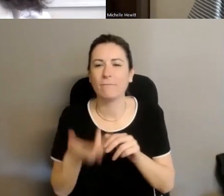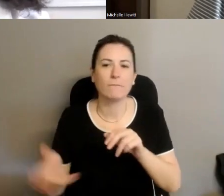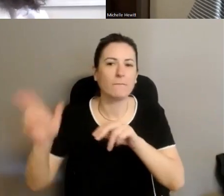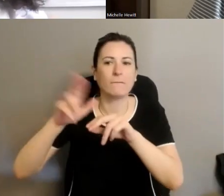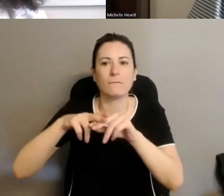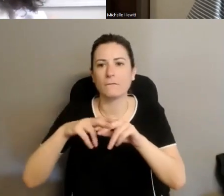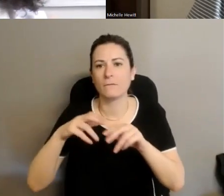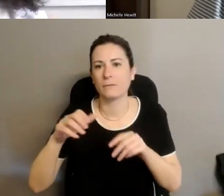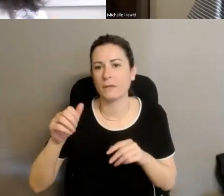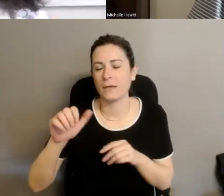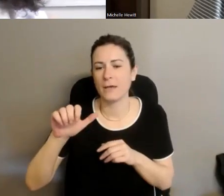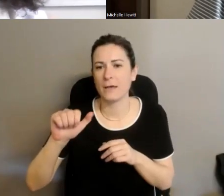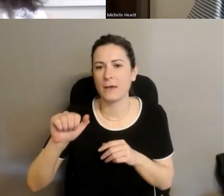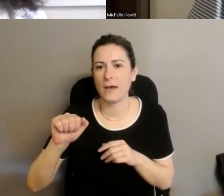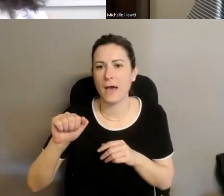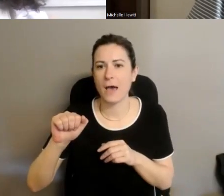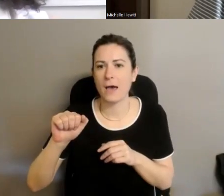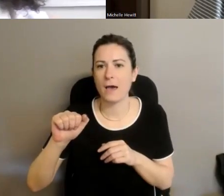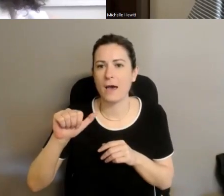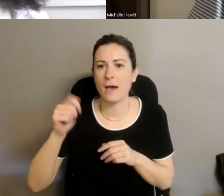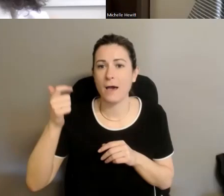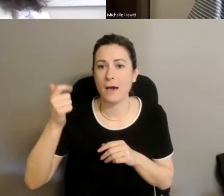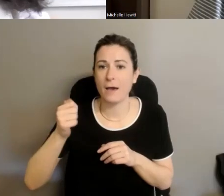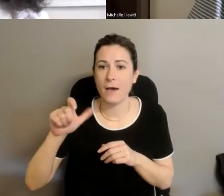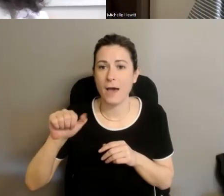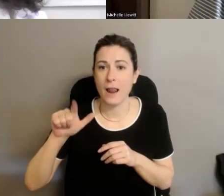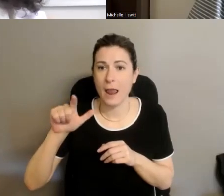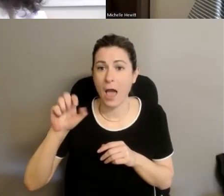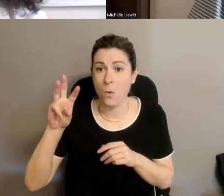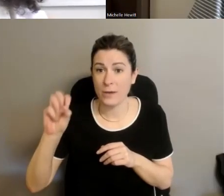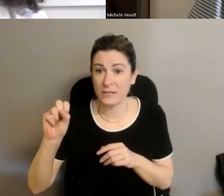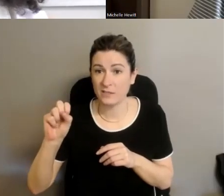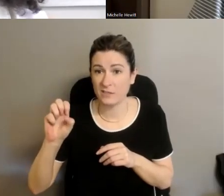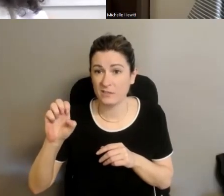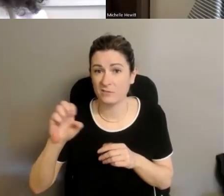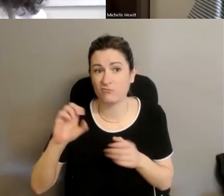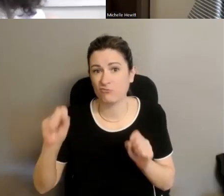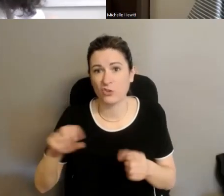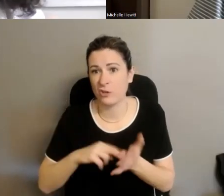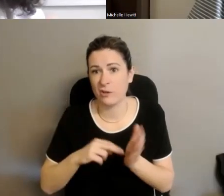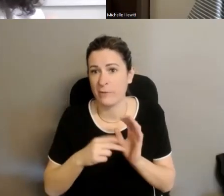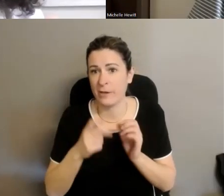even more, but sort of like on that supply side of housing, maybe there might be more